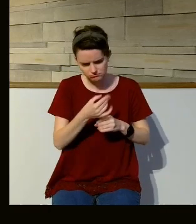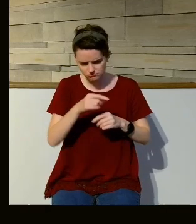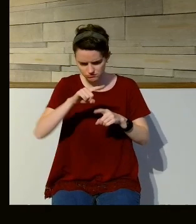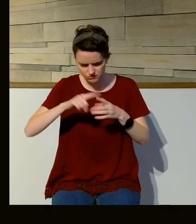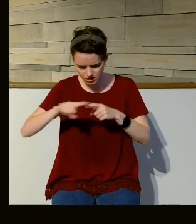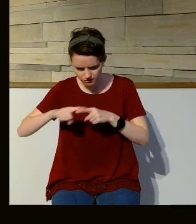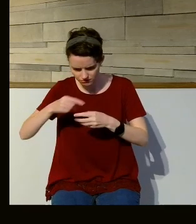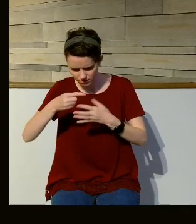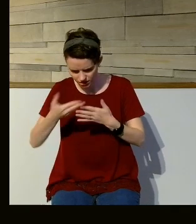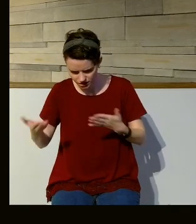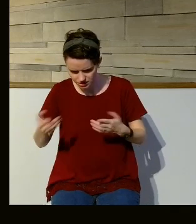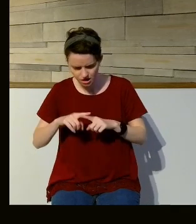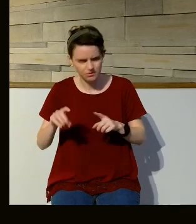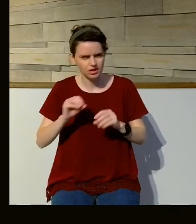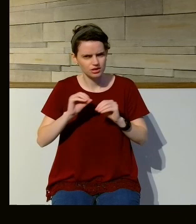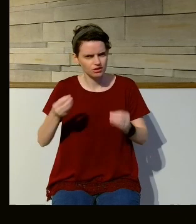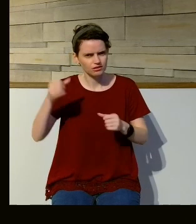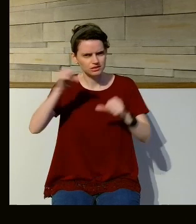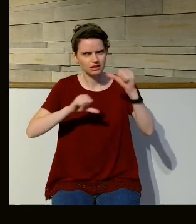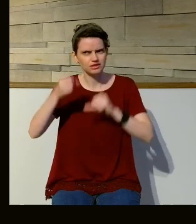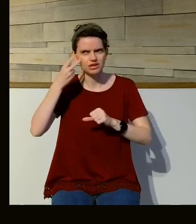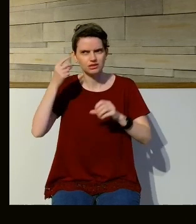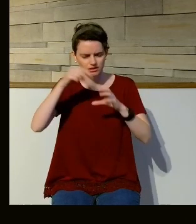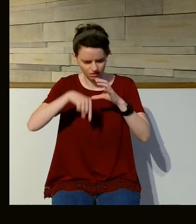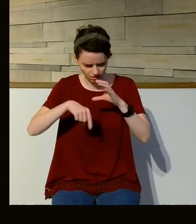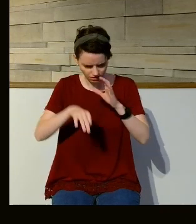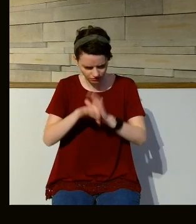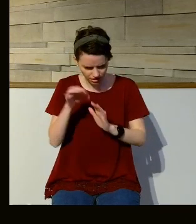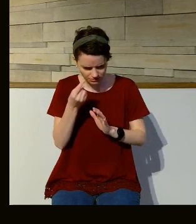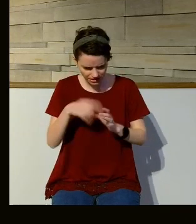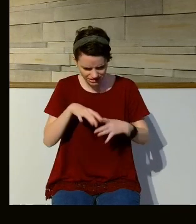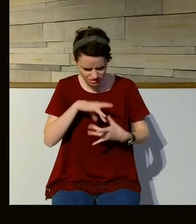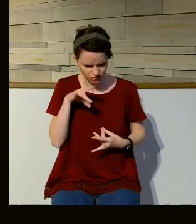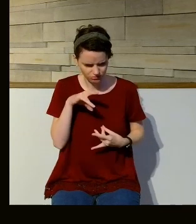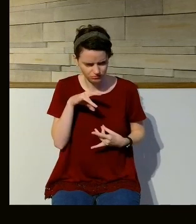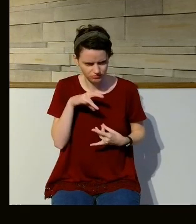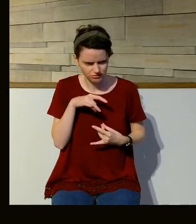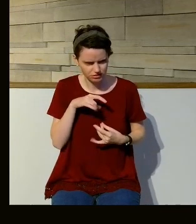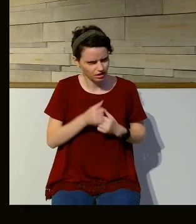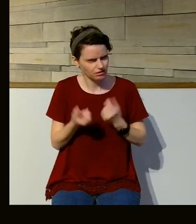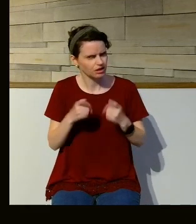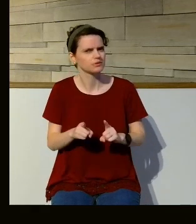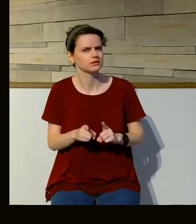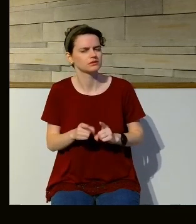oxygen. But no scientist has ever looked under a microscope and found something like a soul. How can